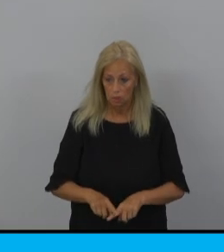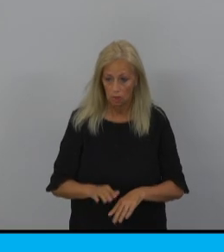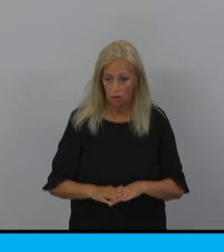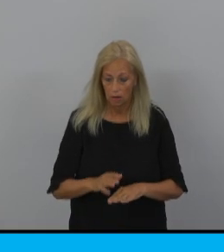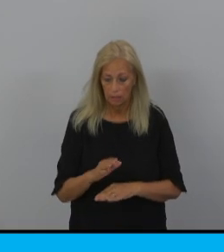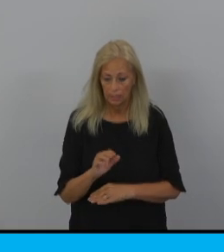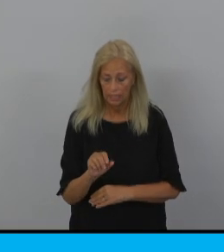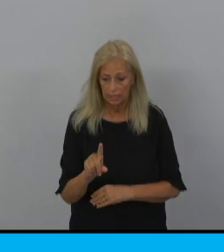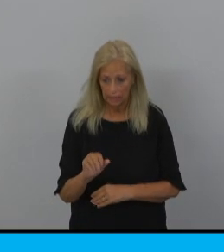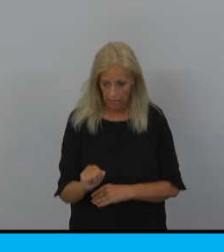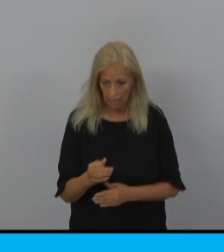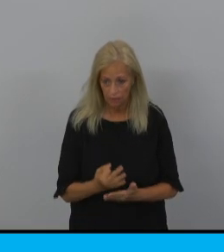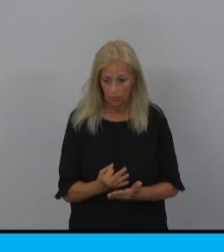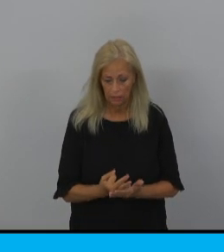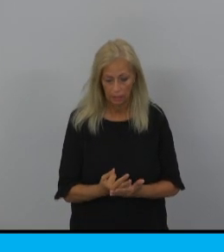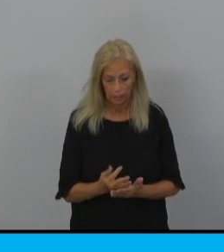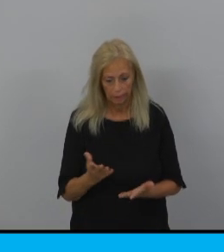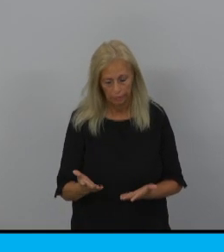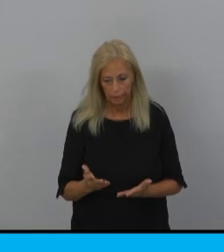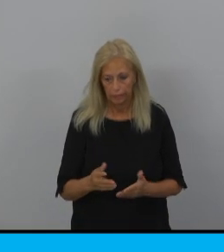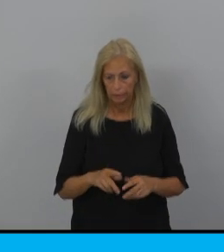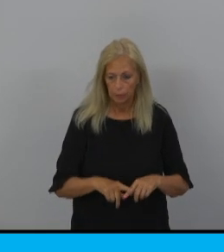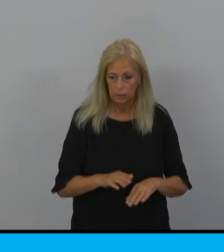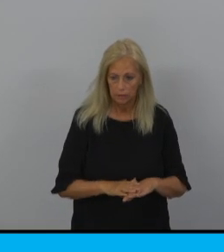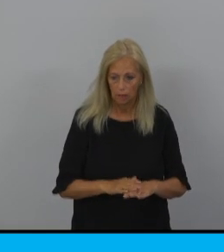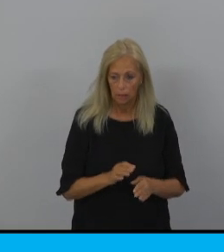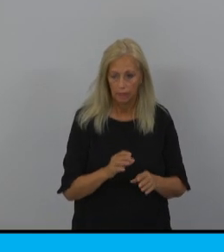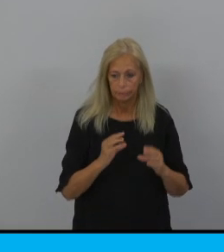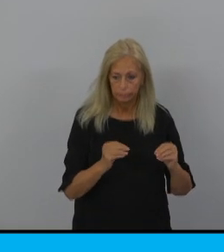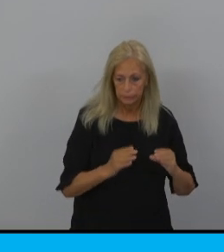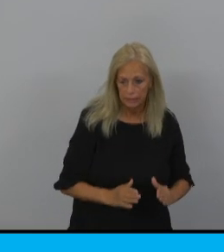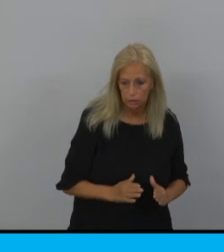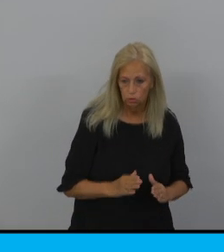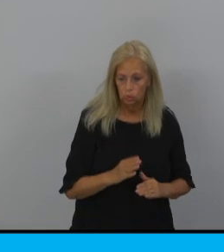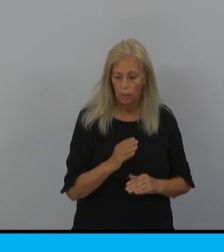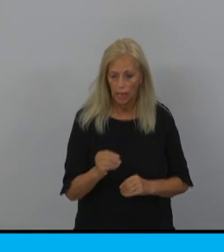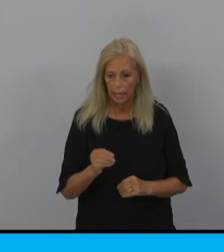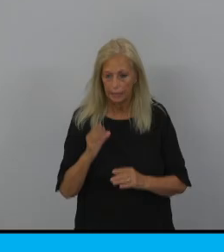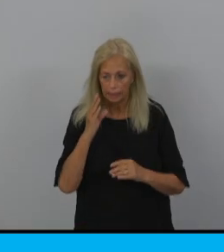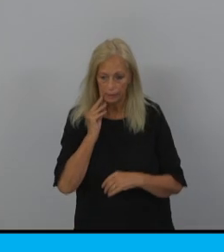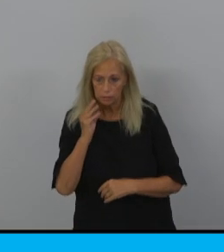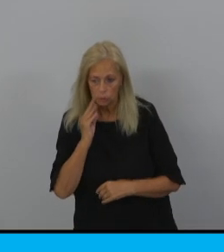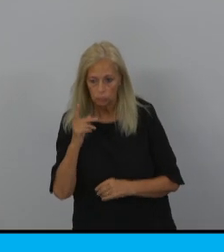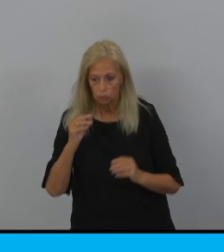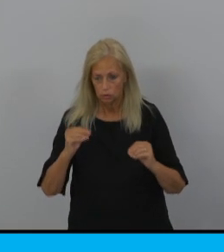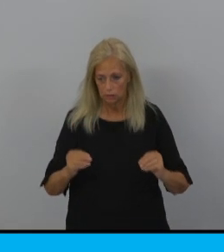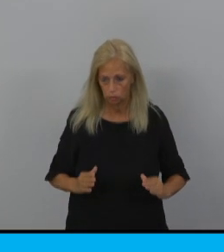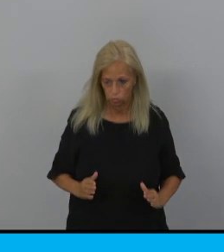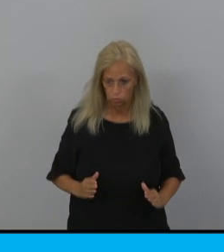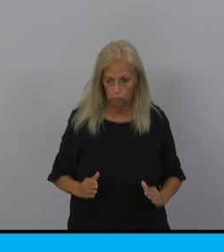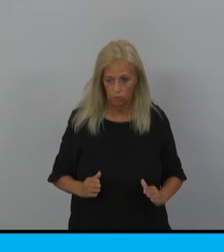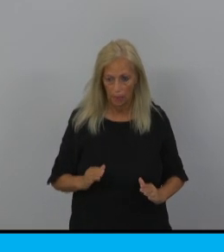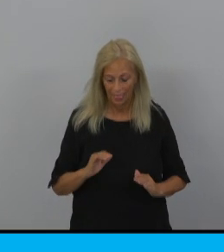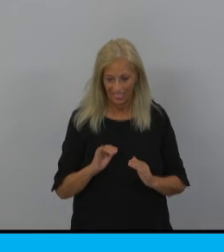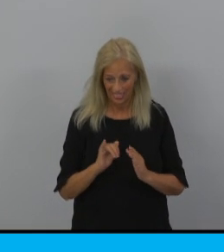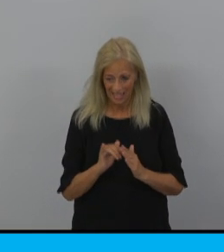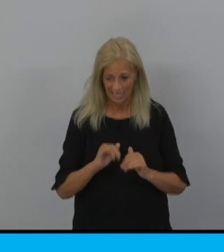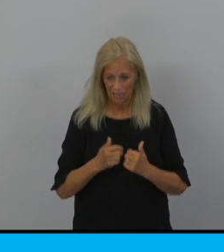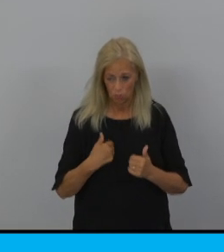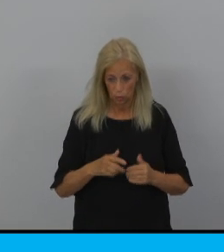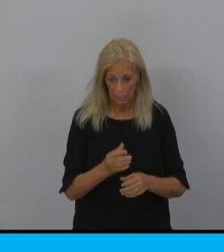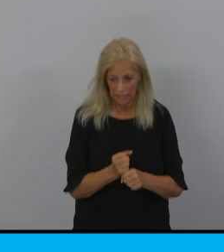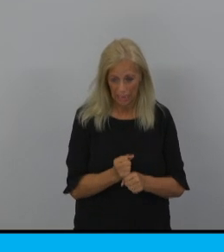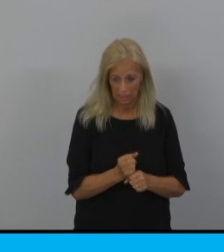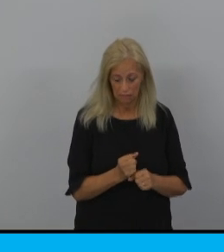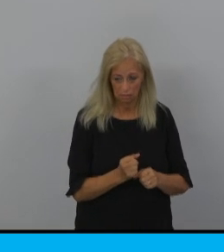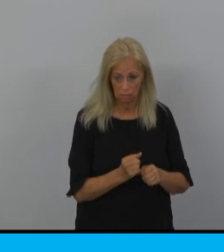However, like the new teacher allotment is based on teacher counts and the experience of teachers. So that's the way we'll get that funding. TEA